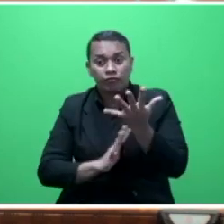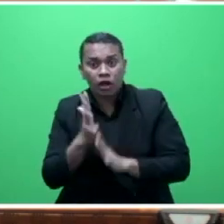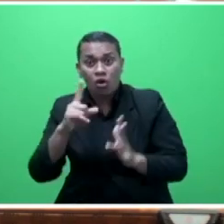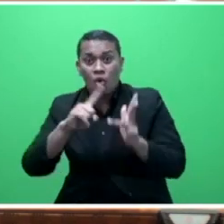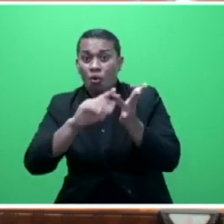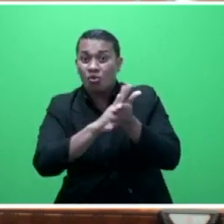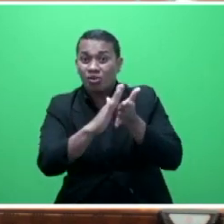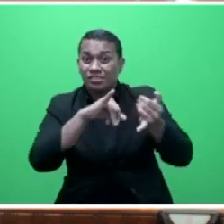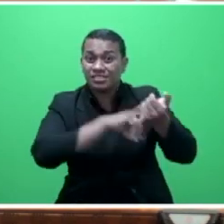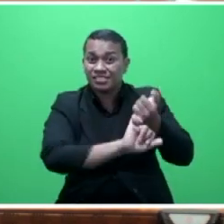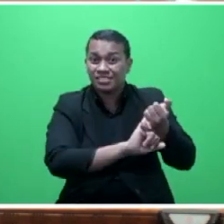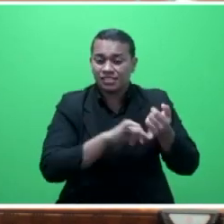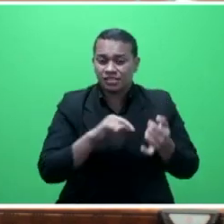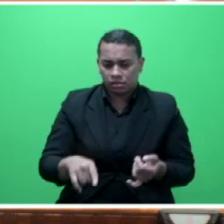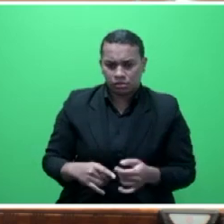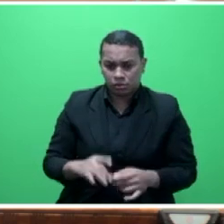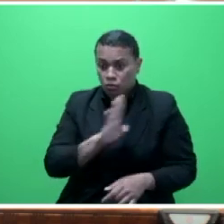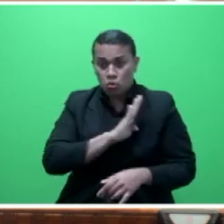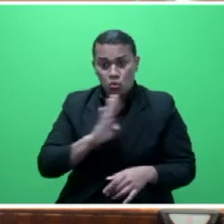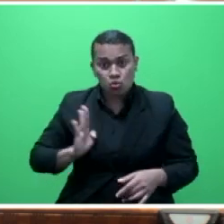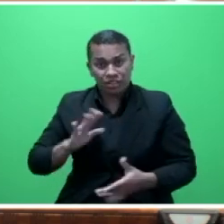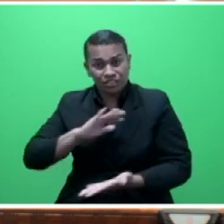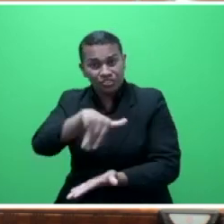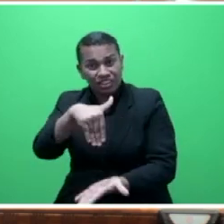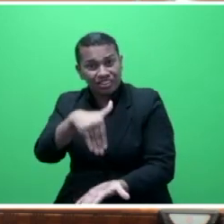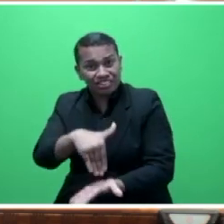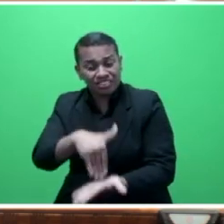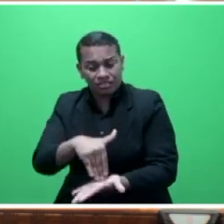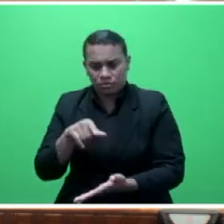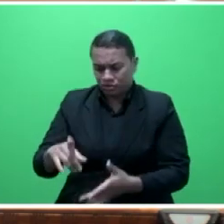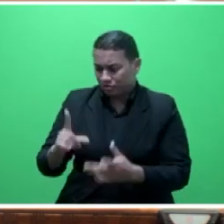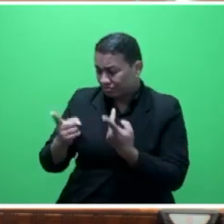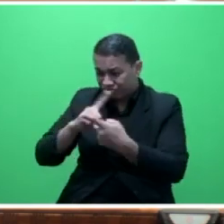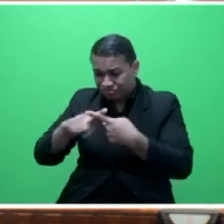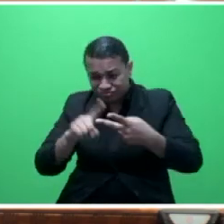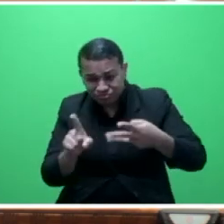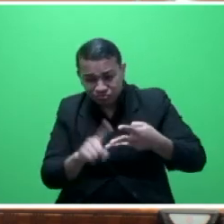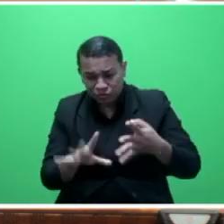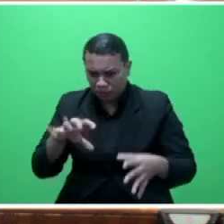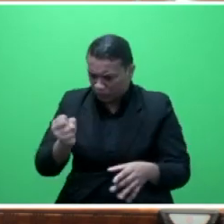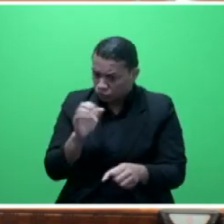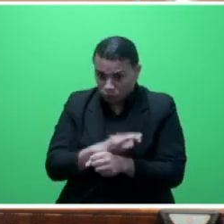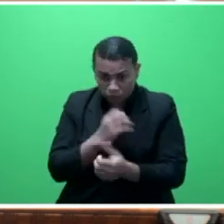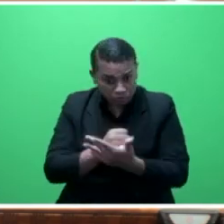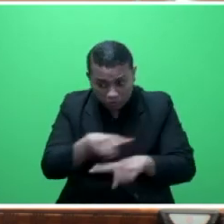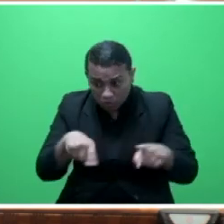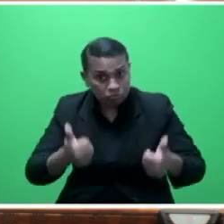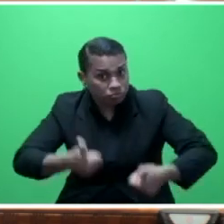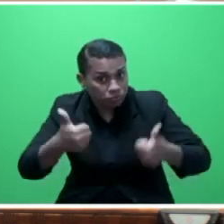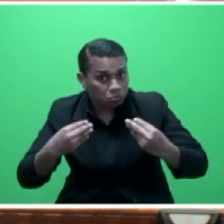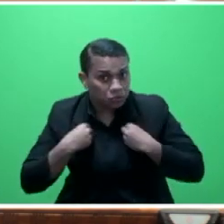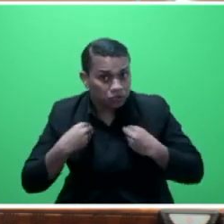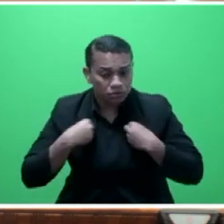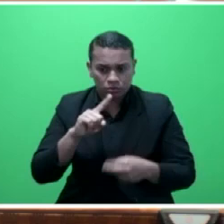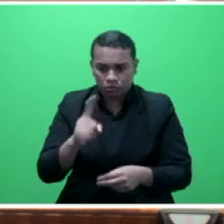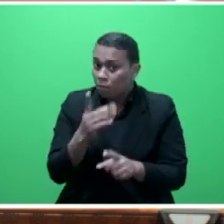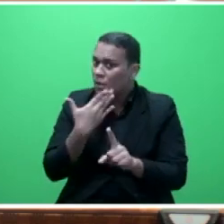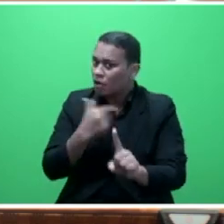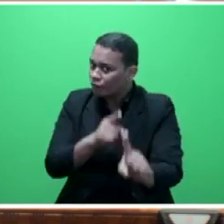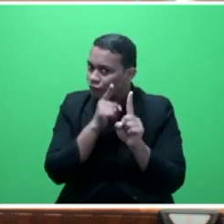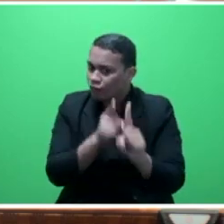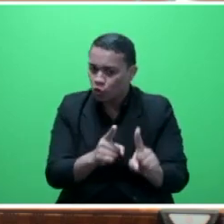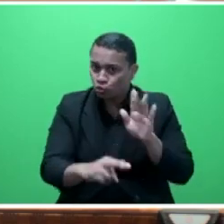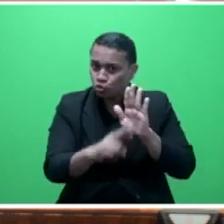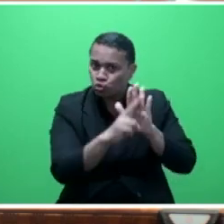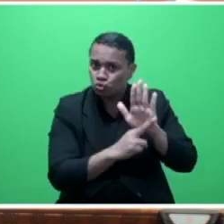Board of Health, and others will be coordinating that national effort to enforce compliance. But we're not going to waste their resources double-checking